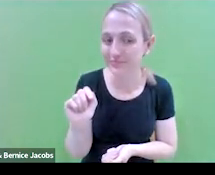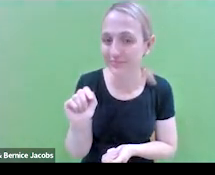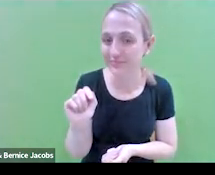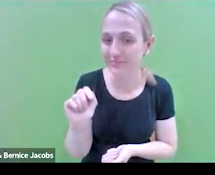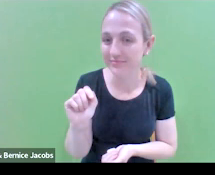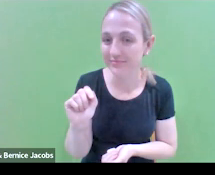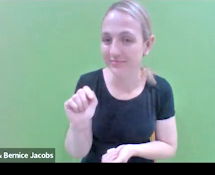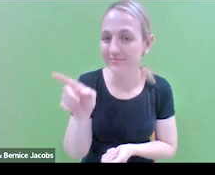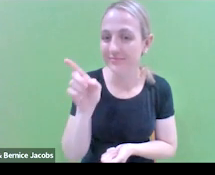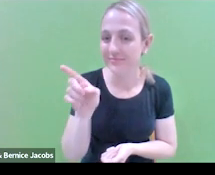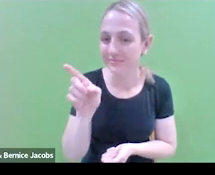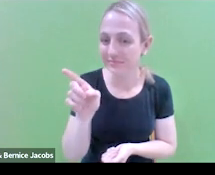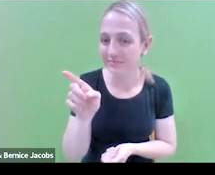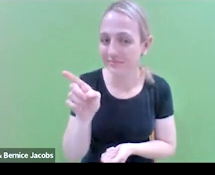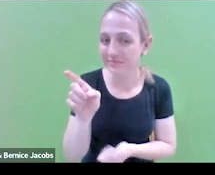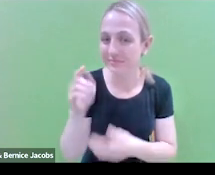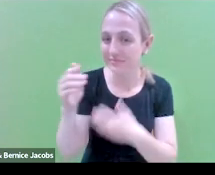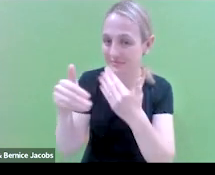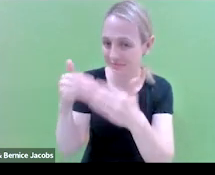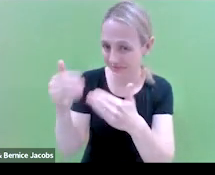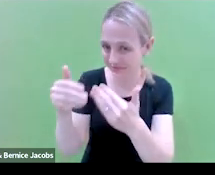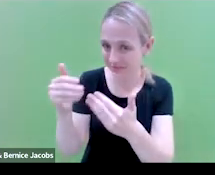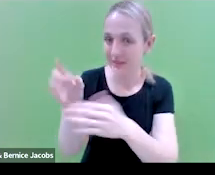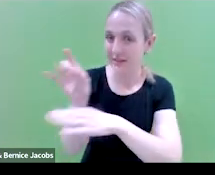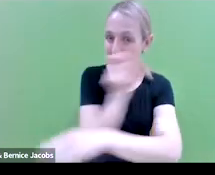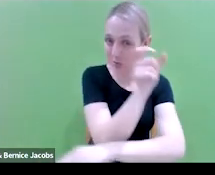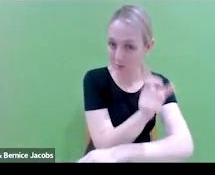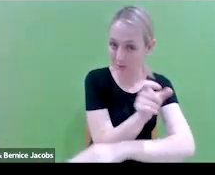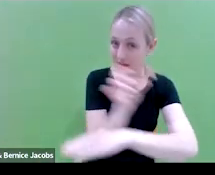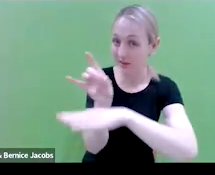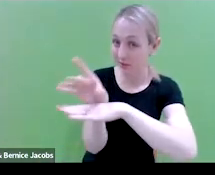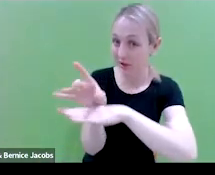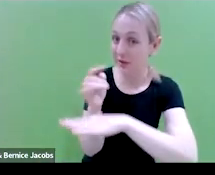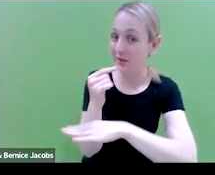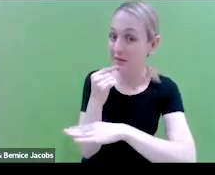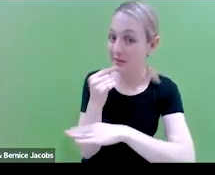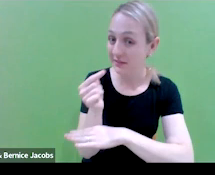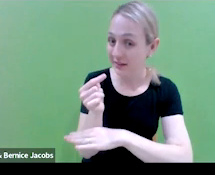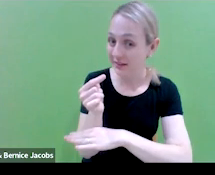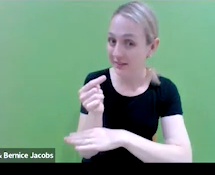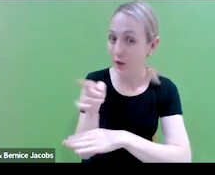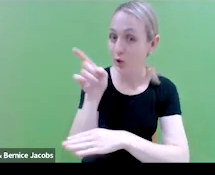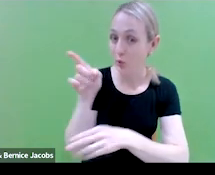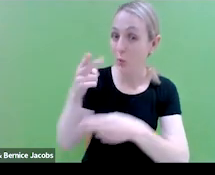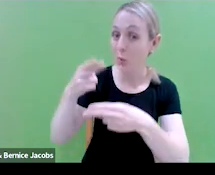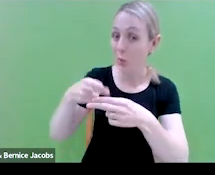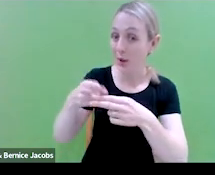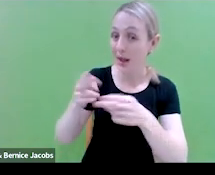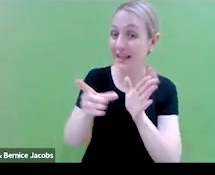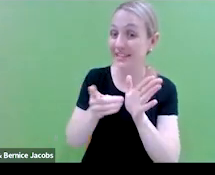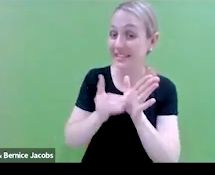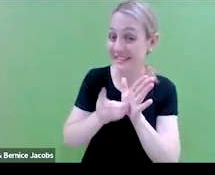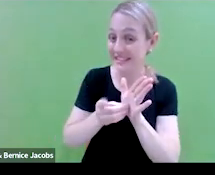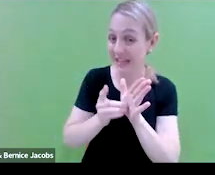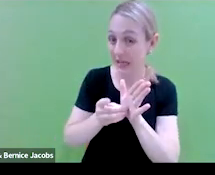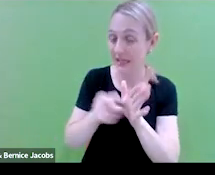They went ahead and got a consultant to tell them that a long drop style toilet design is suitable for the